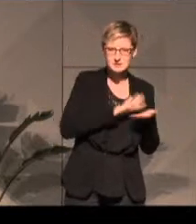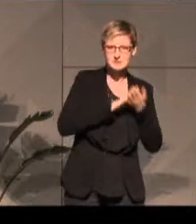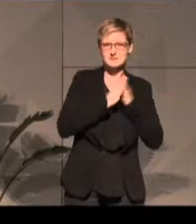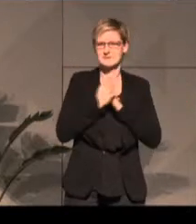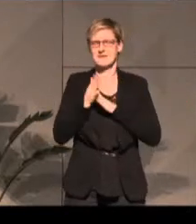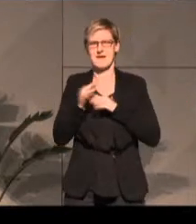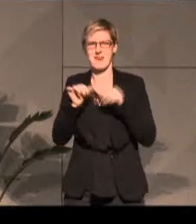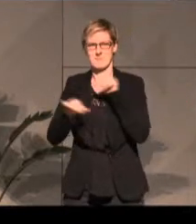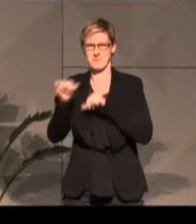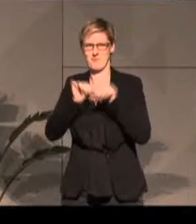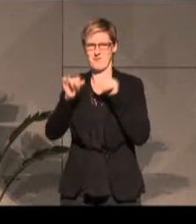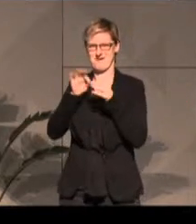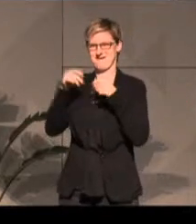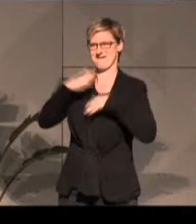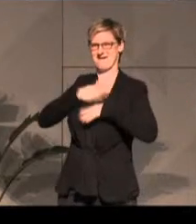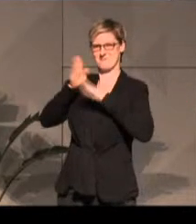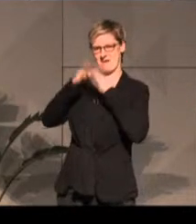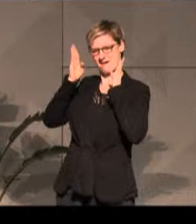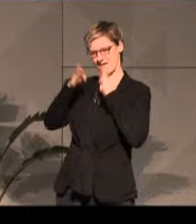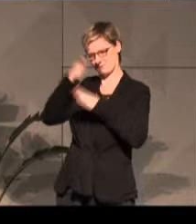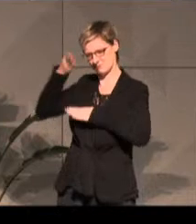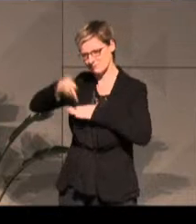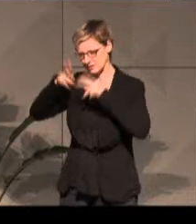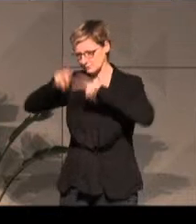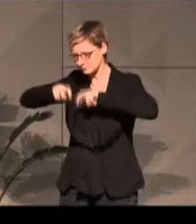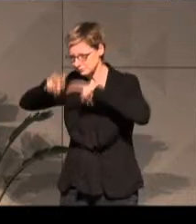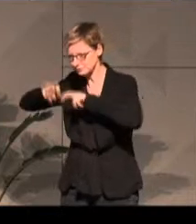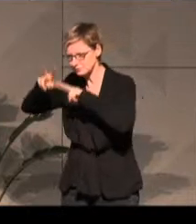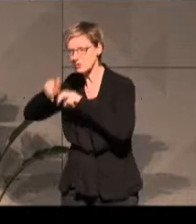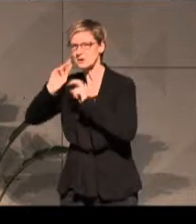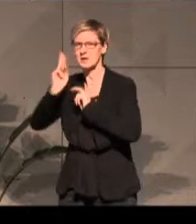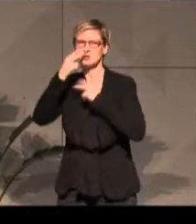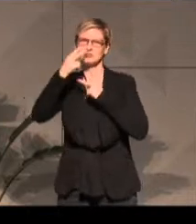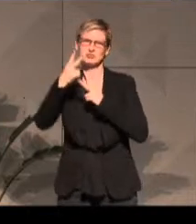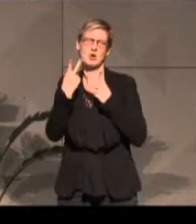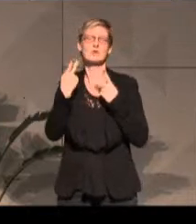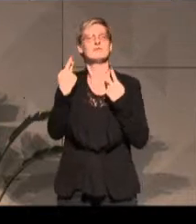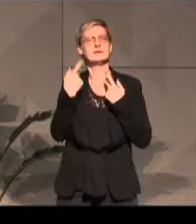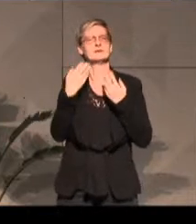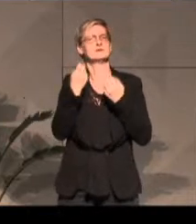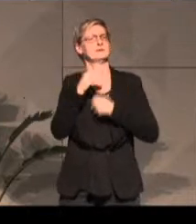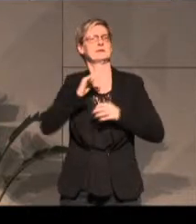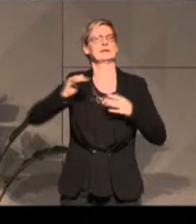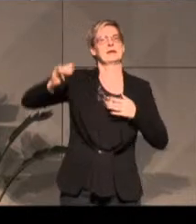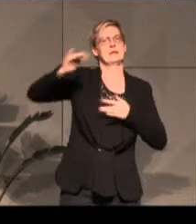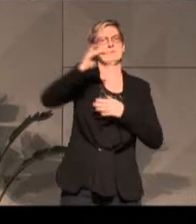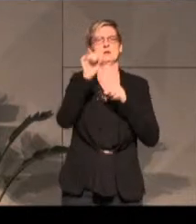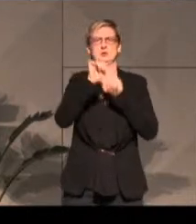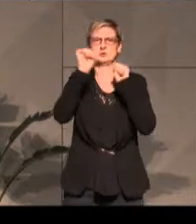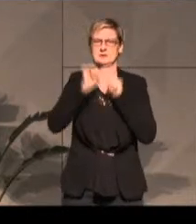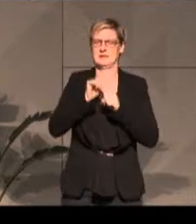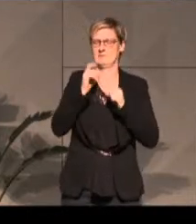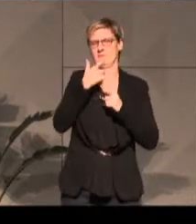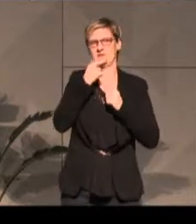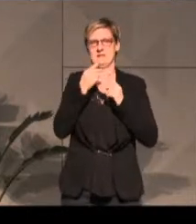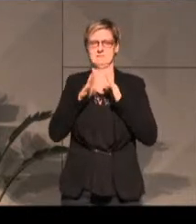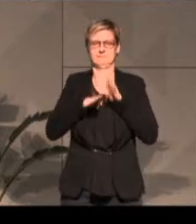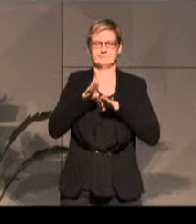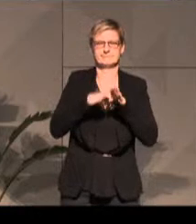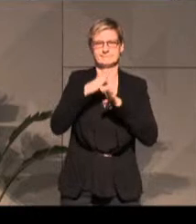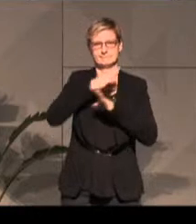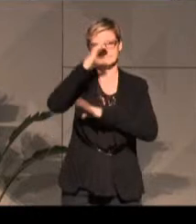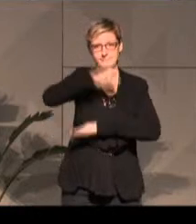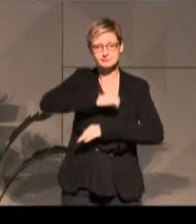that we're bringing back to research on in our home labs. And this way we will be able to understand the